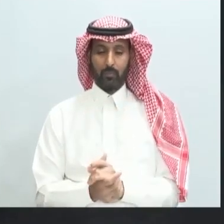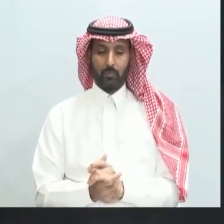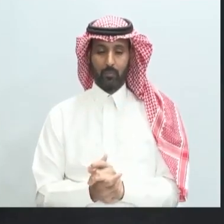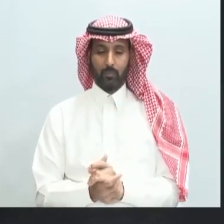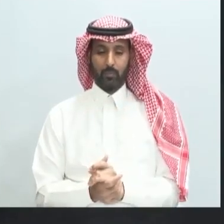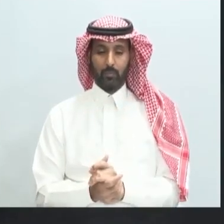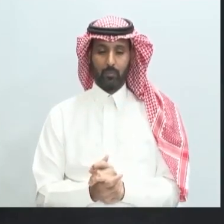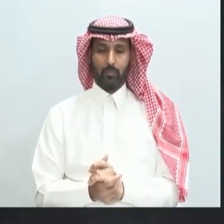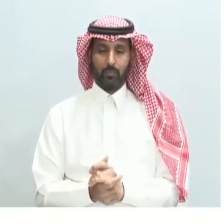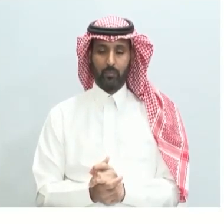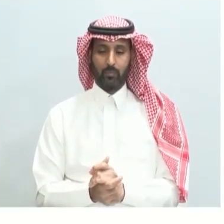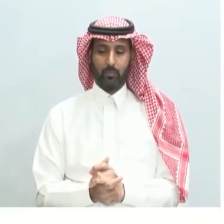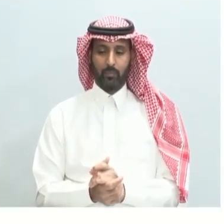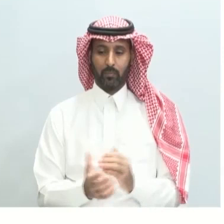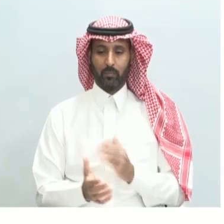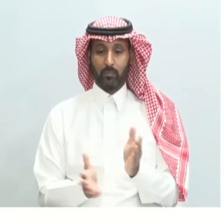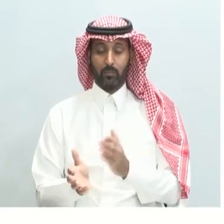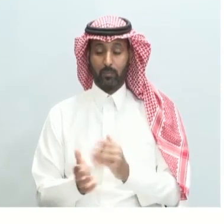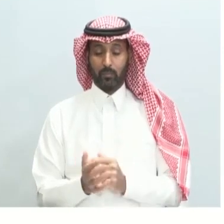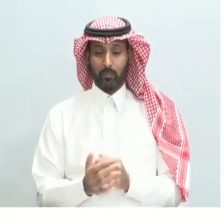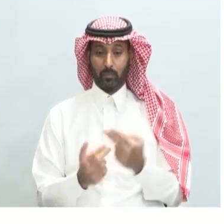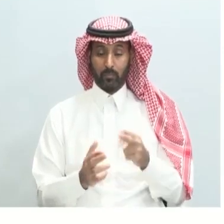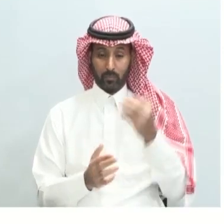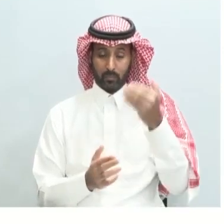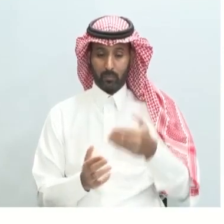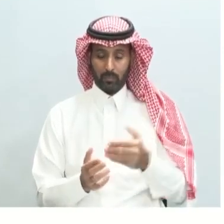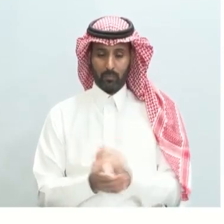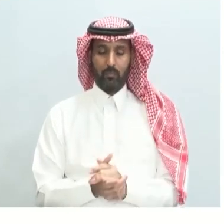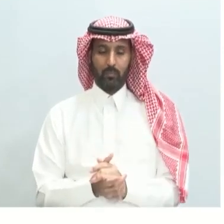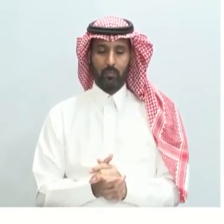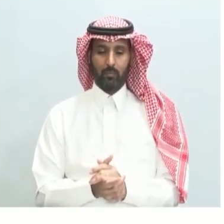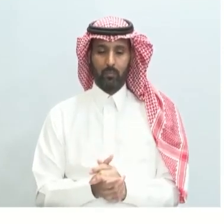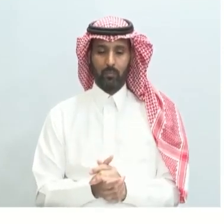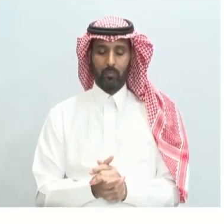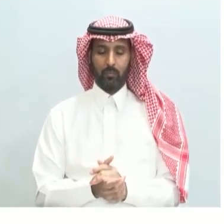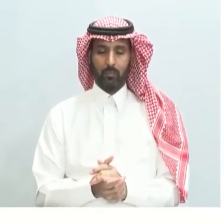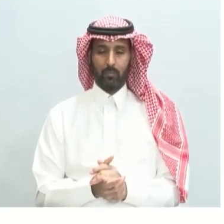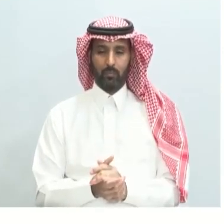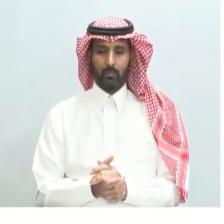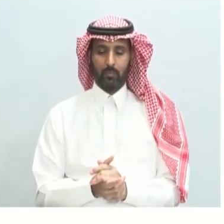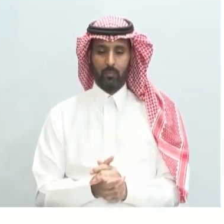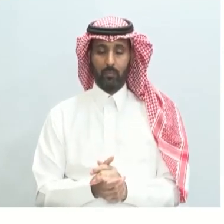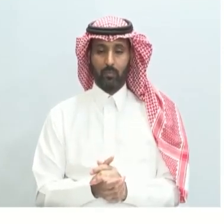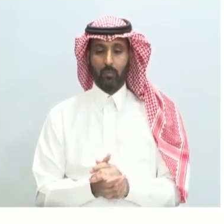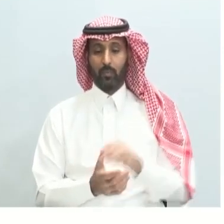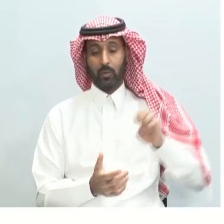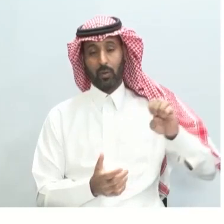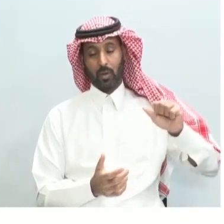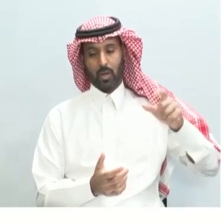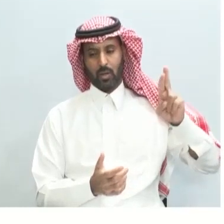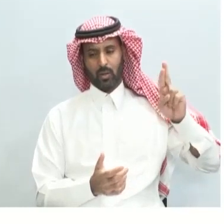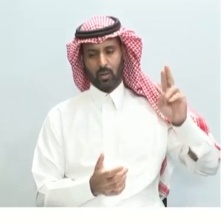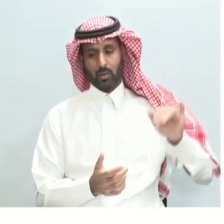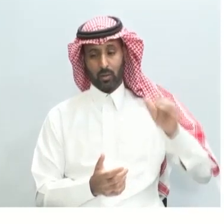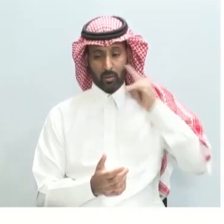late from bed. So let's start listening to the first part. Early to